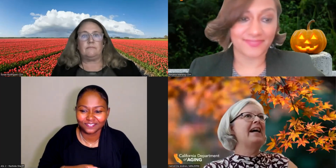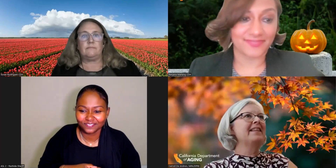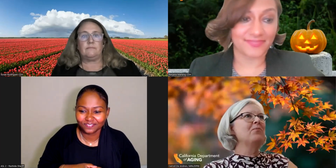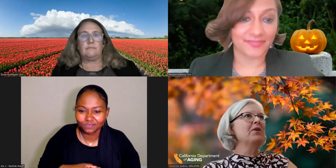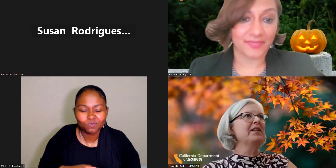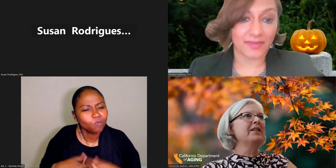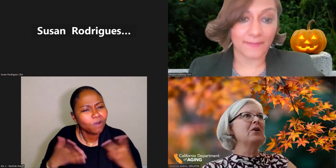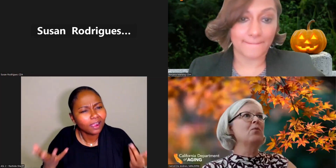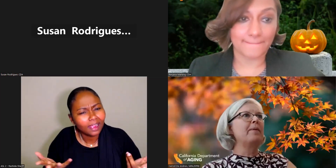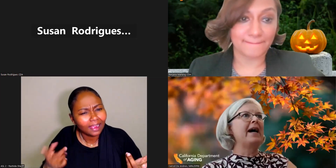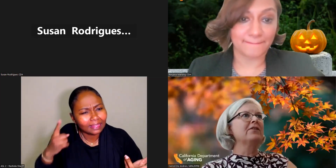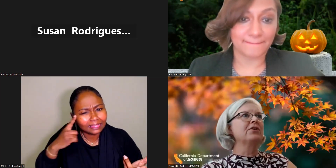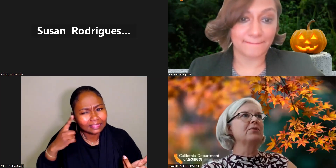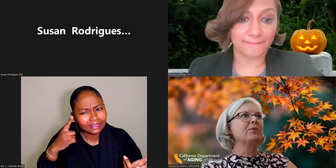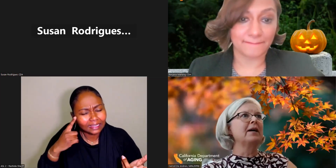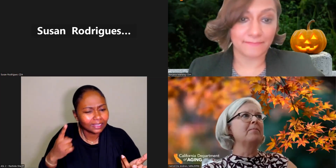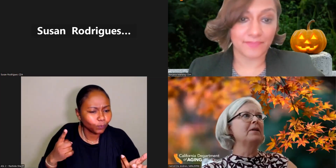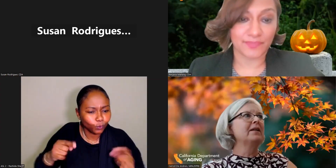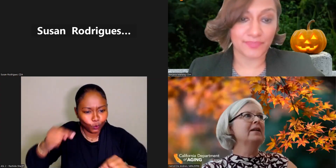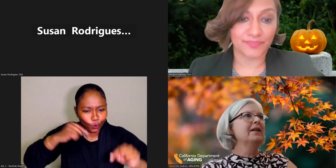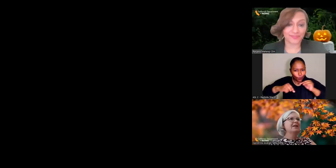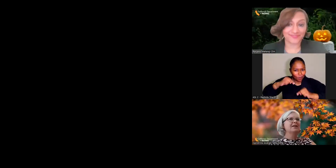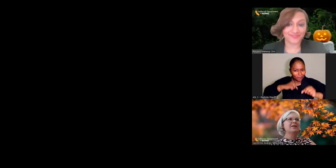I think we're going to go back to